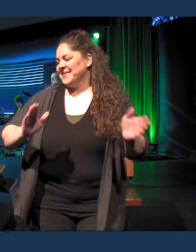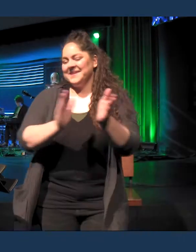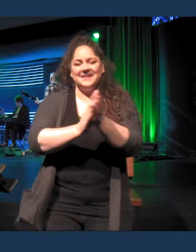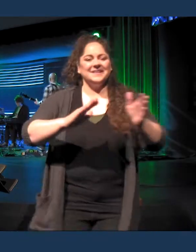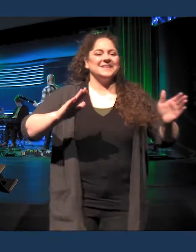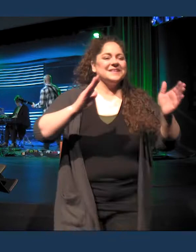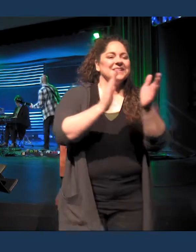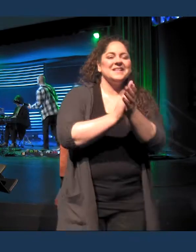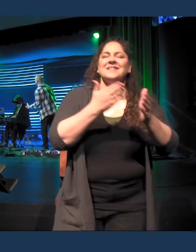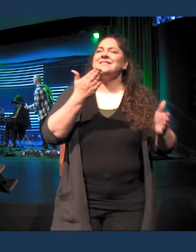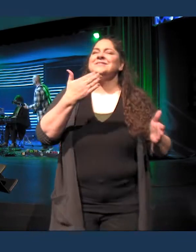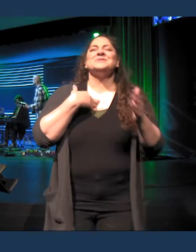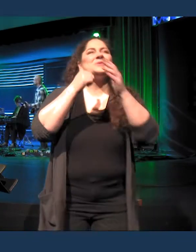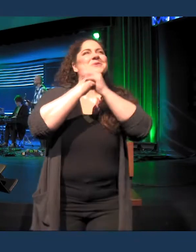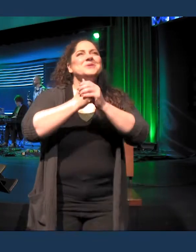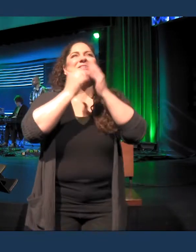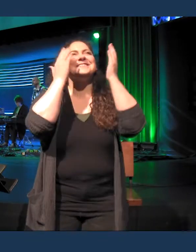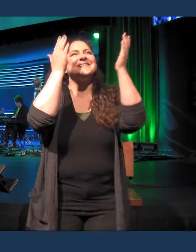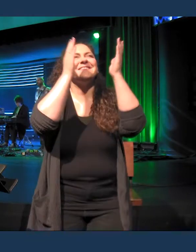just worship in church.